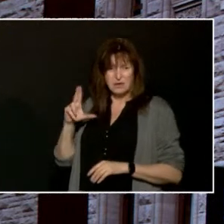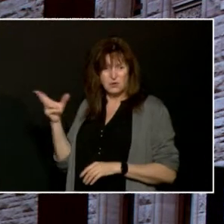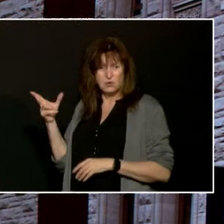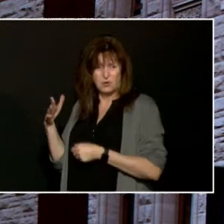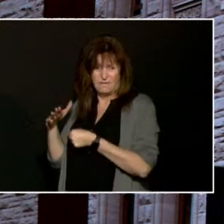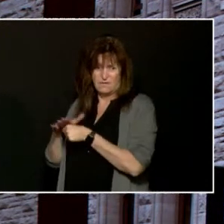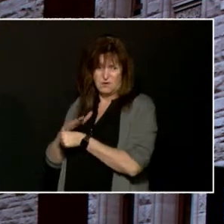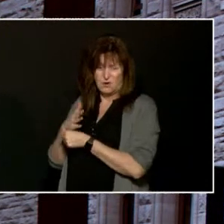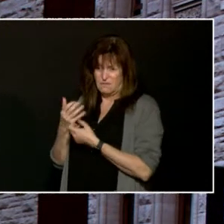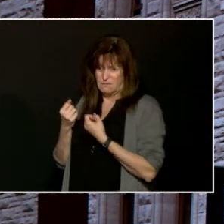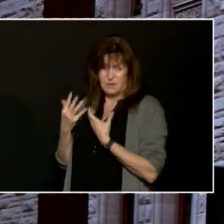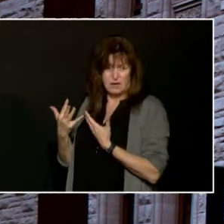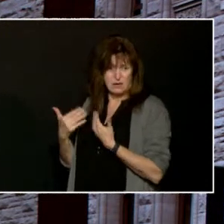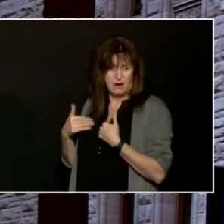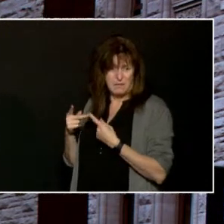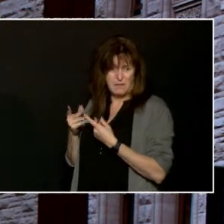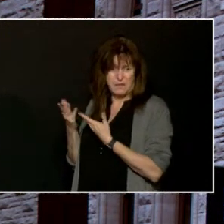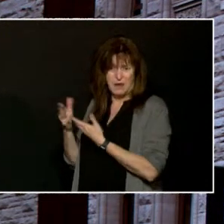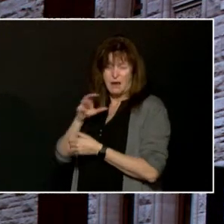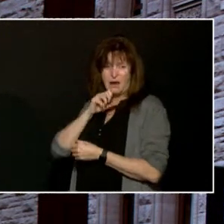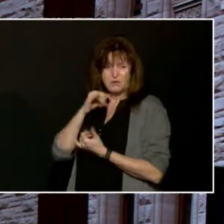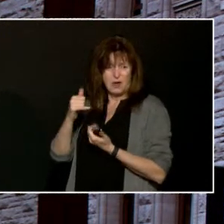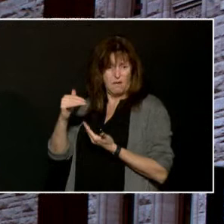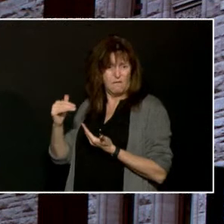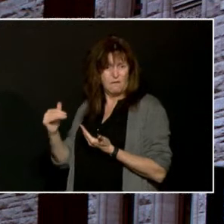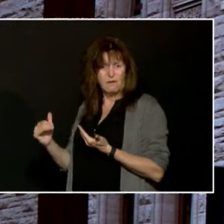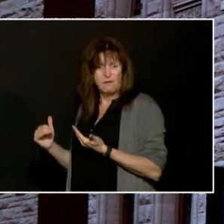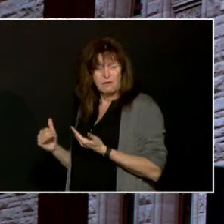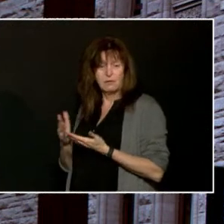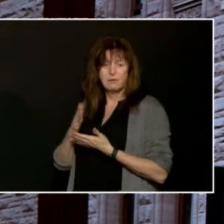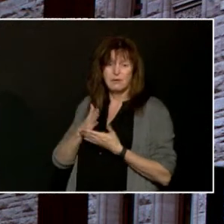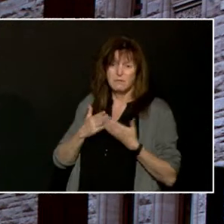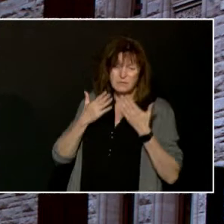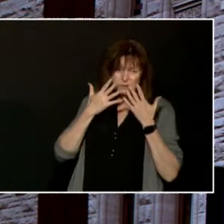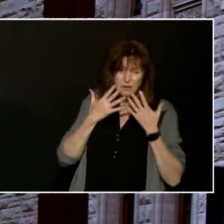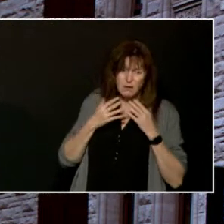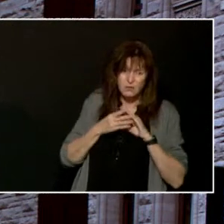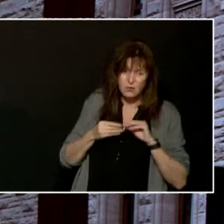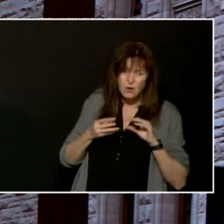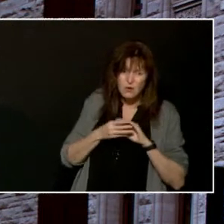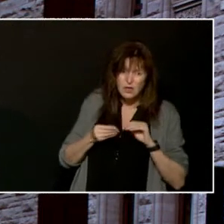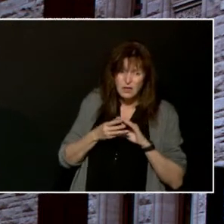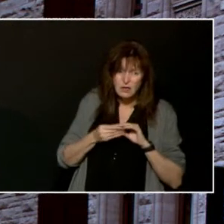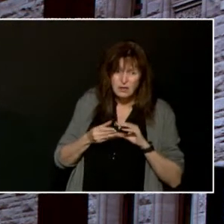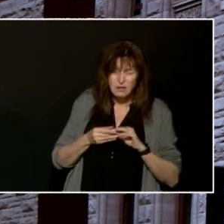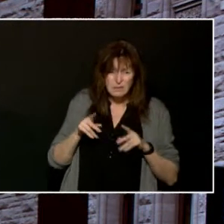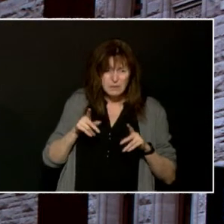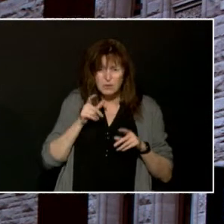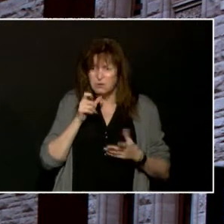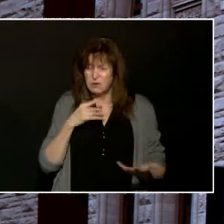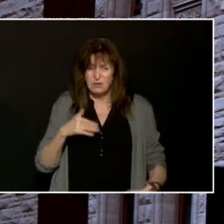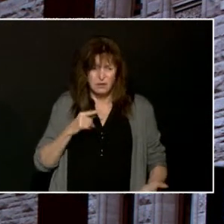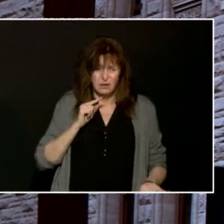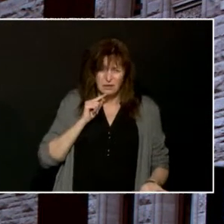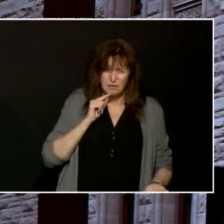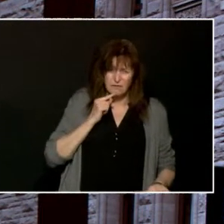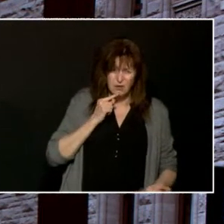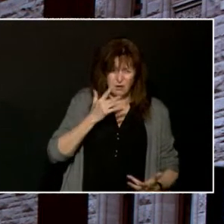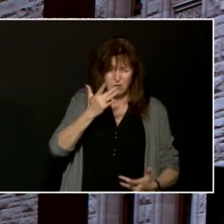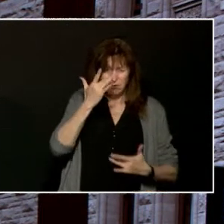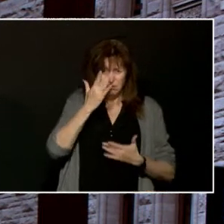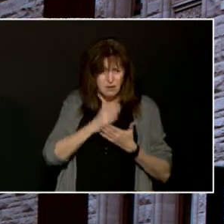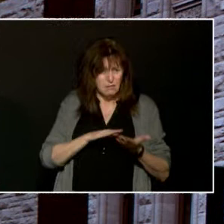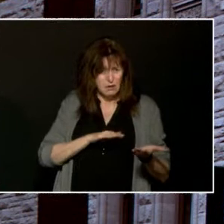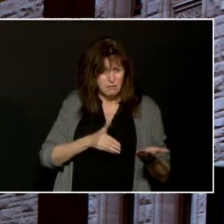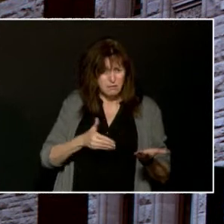and younger. And we've had some very sad stories of individuals who have been quite critically ill, and some have passed away. So do not take